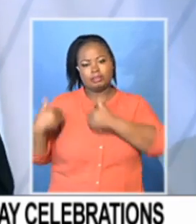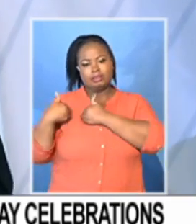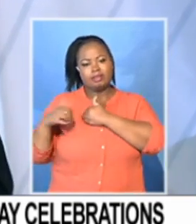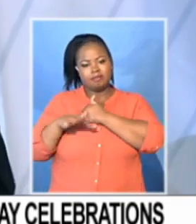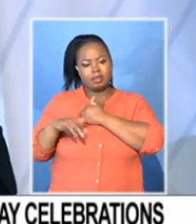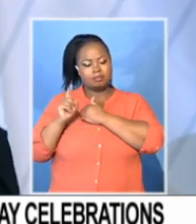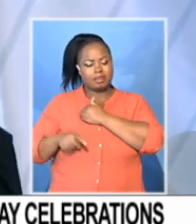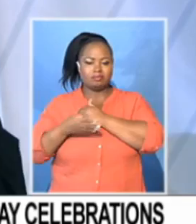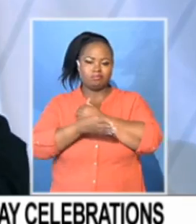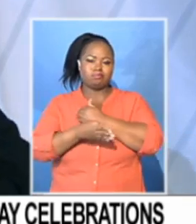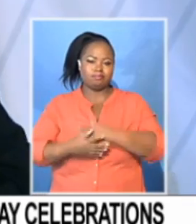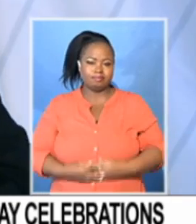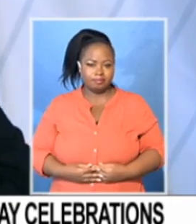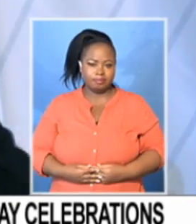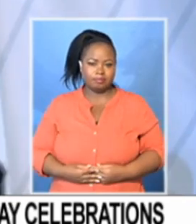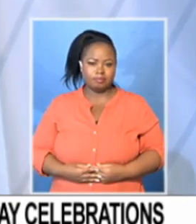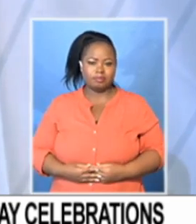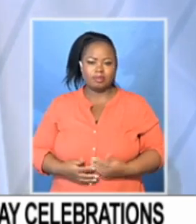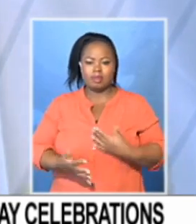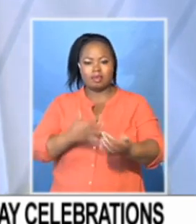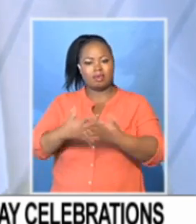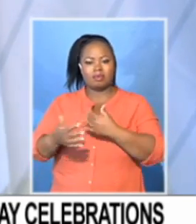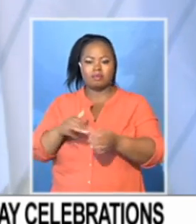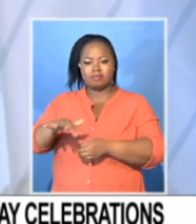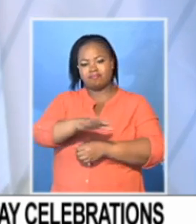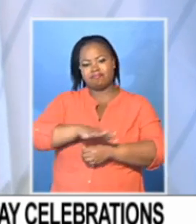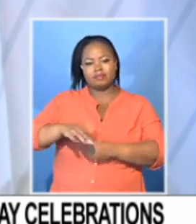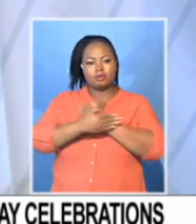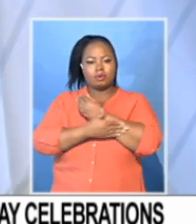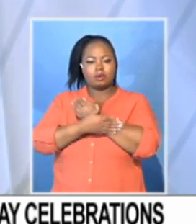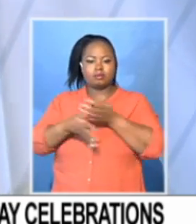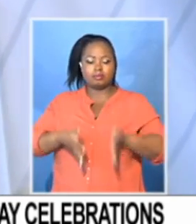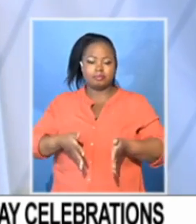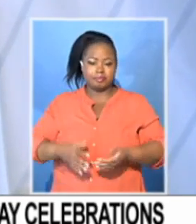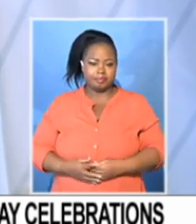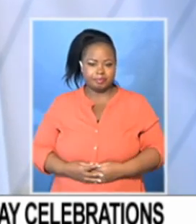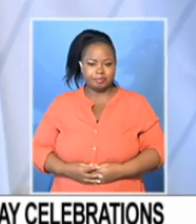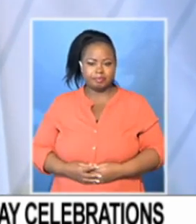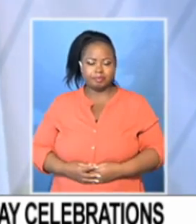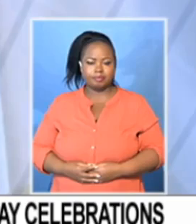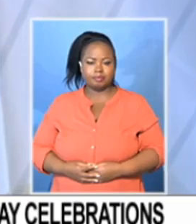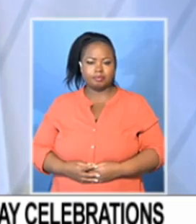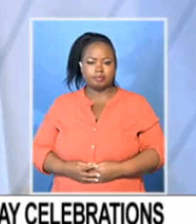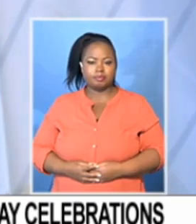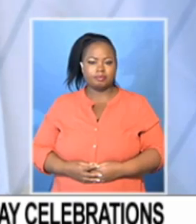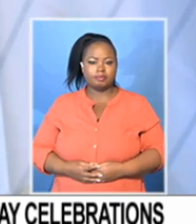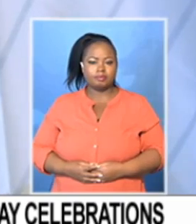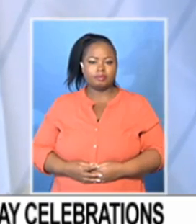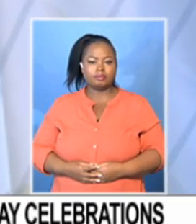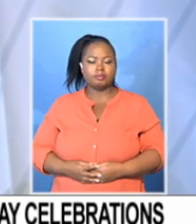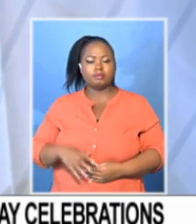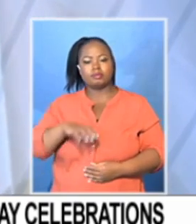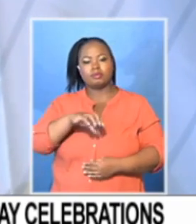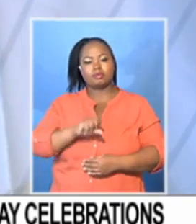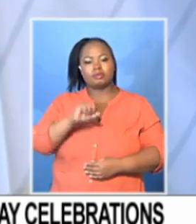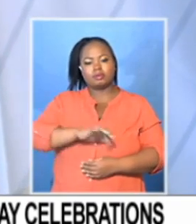In every corner of our country, the South African Police Service has